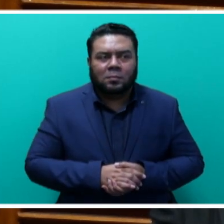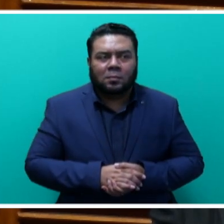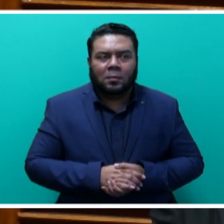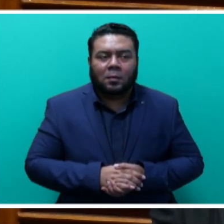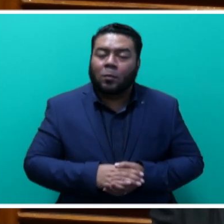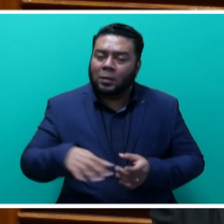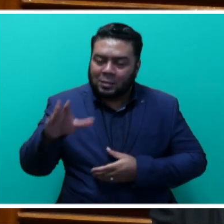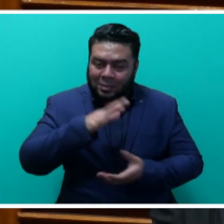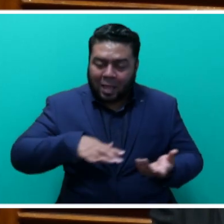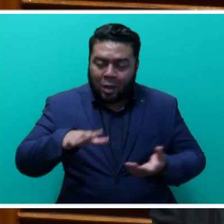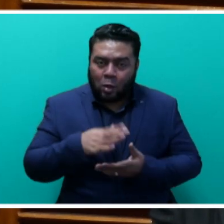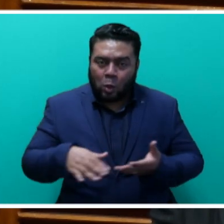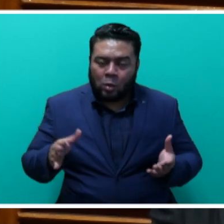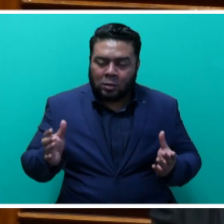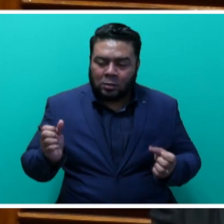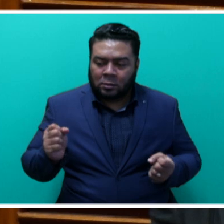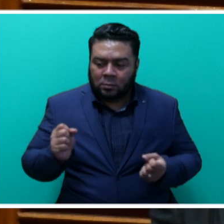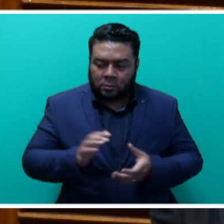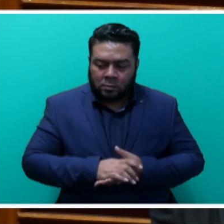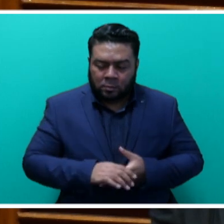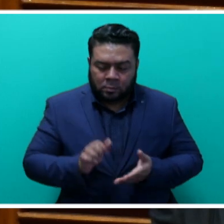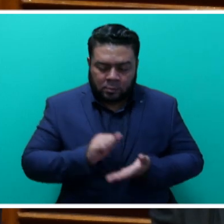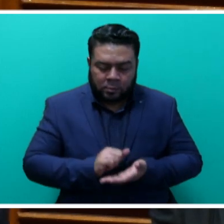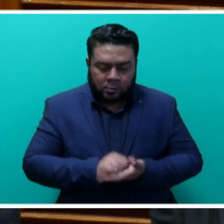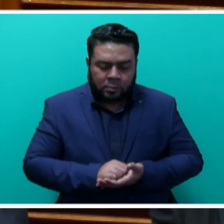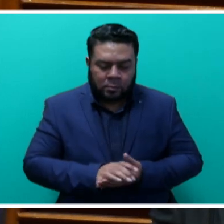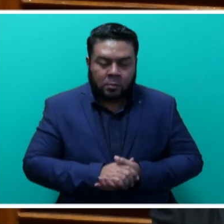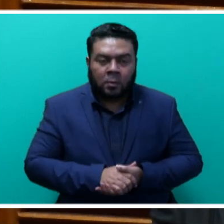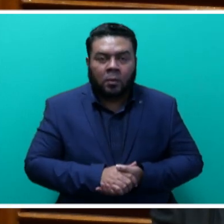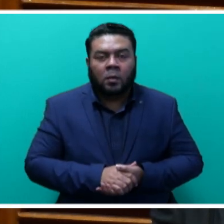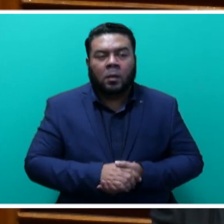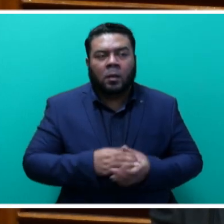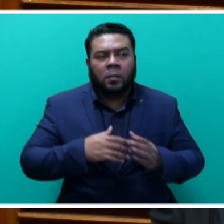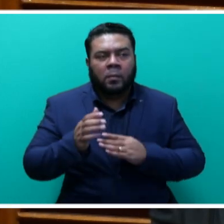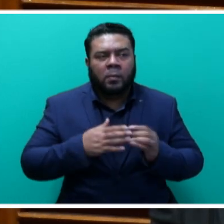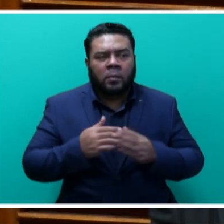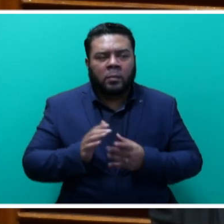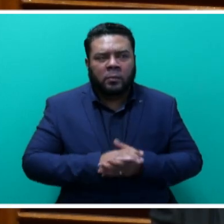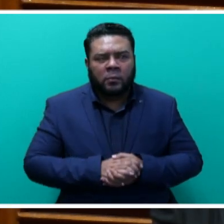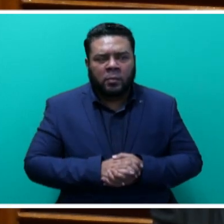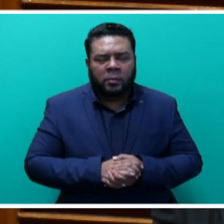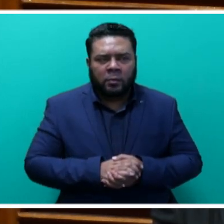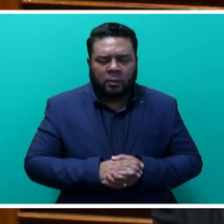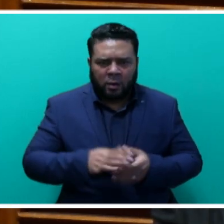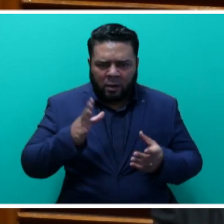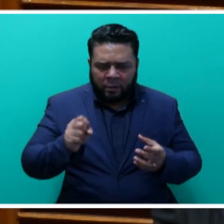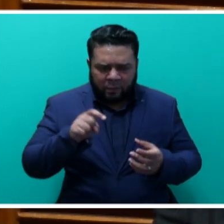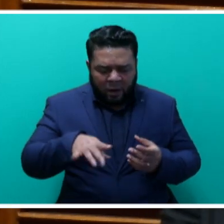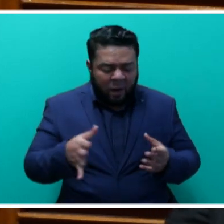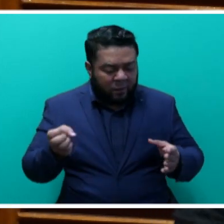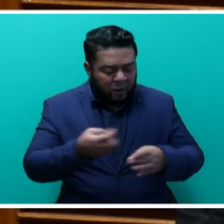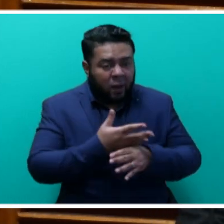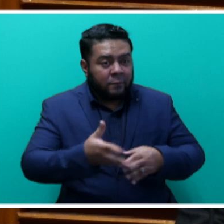regards to cyclone certification due to the quality of materials and construction techniques, but also address fire risks and the impact